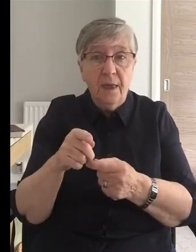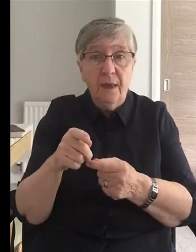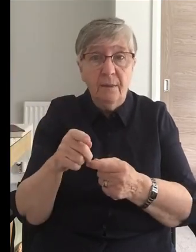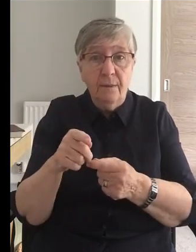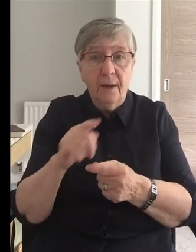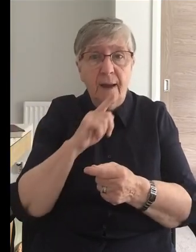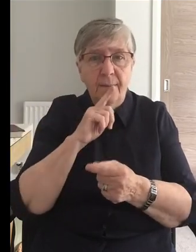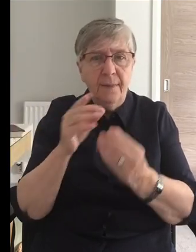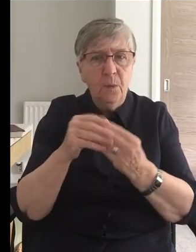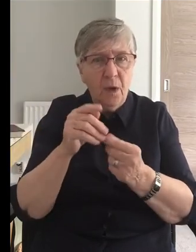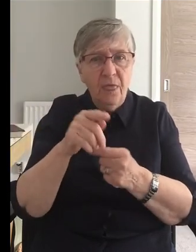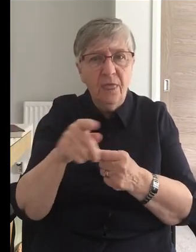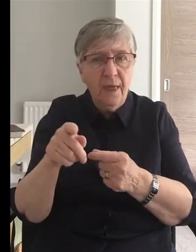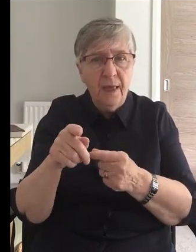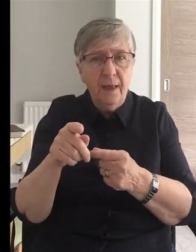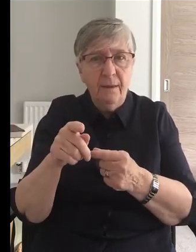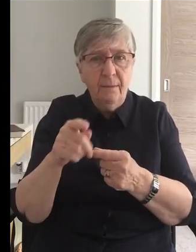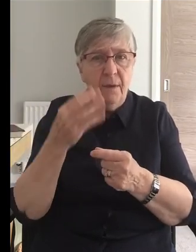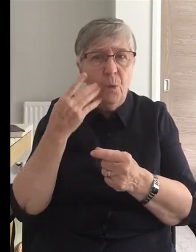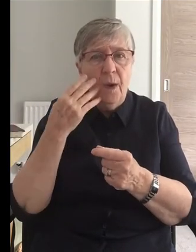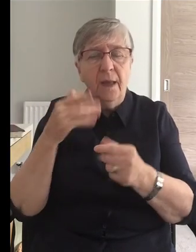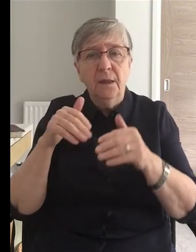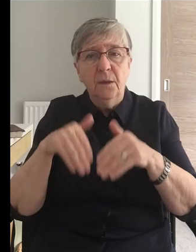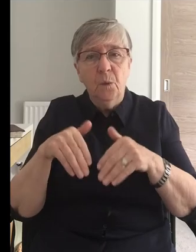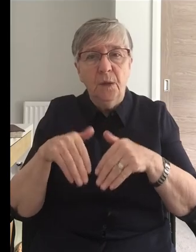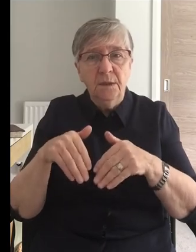them in their waiting.